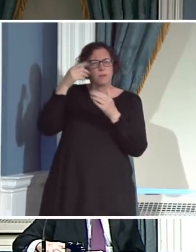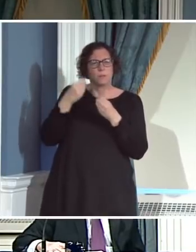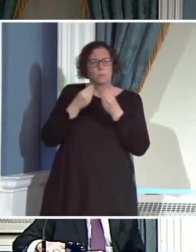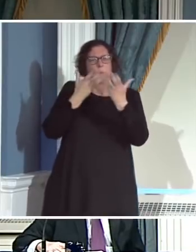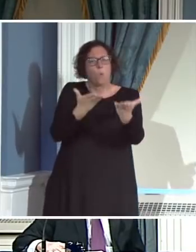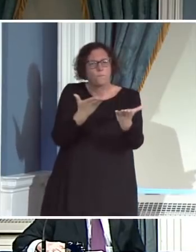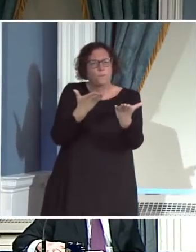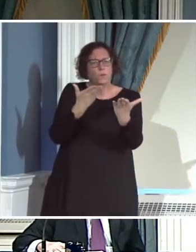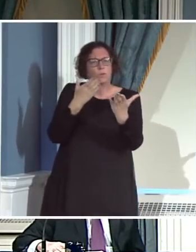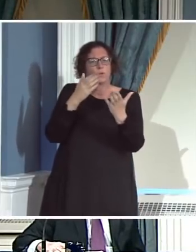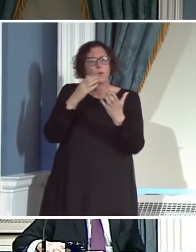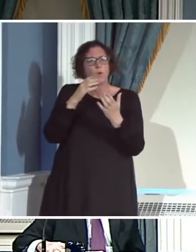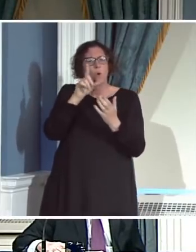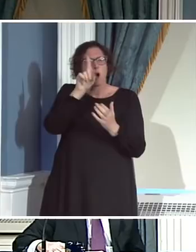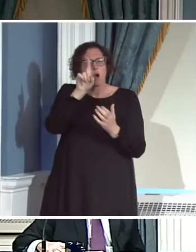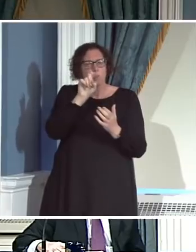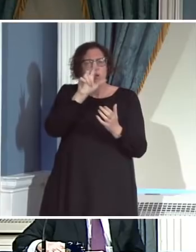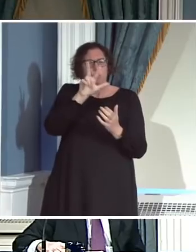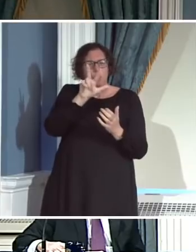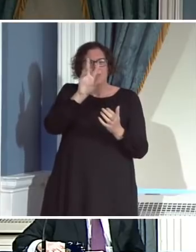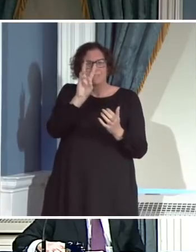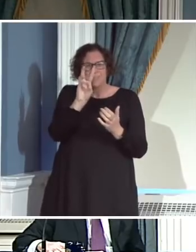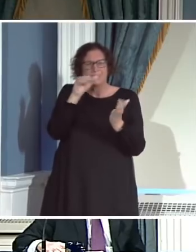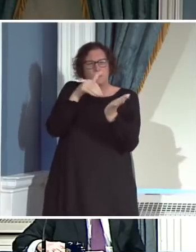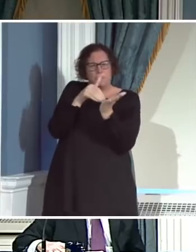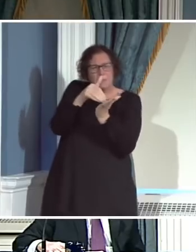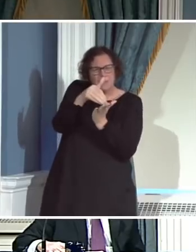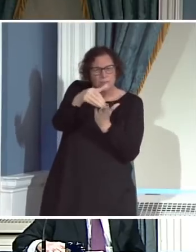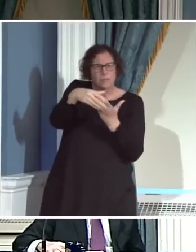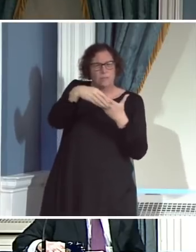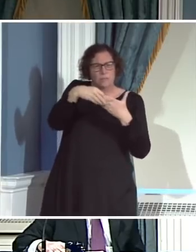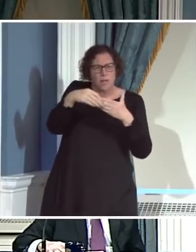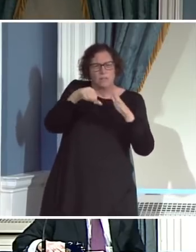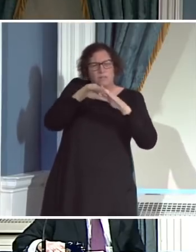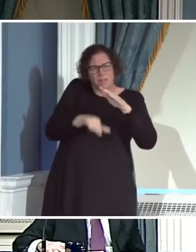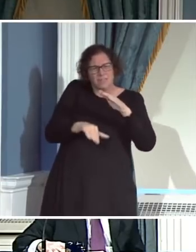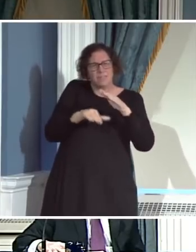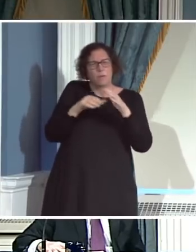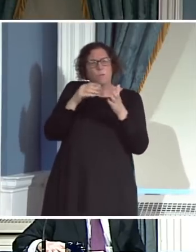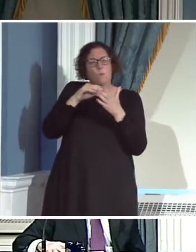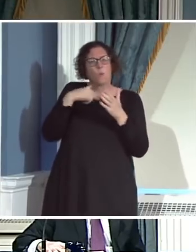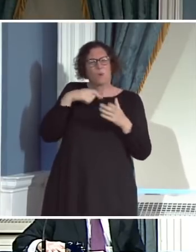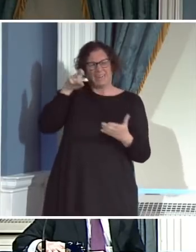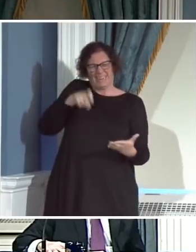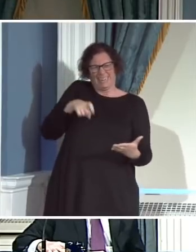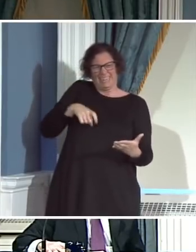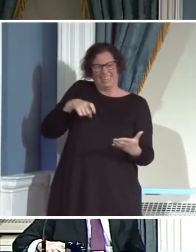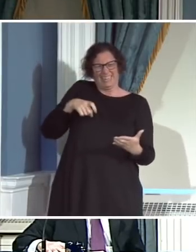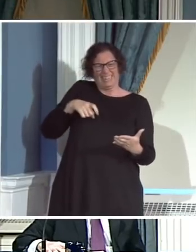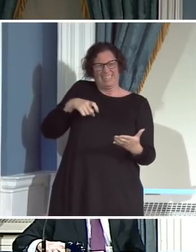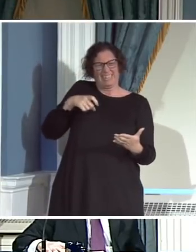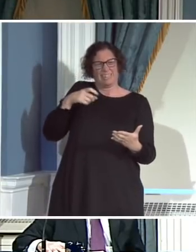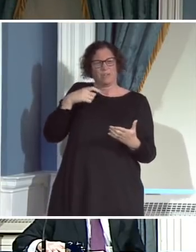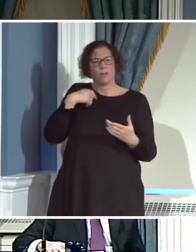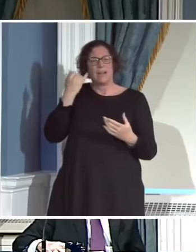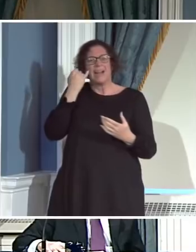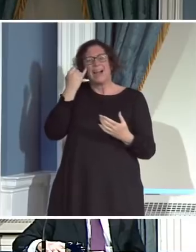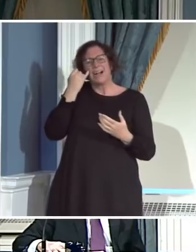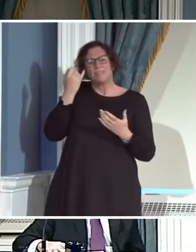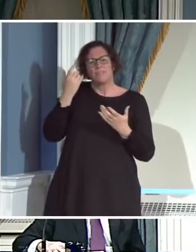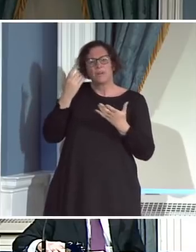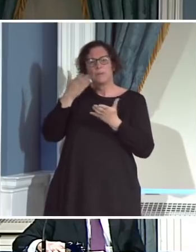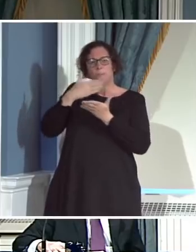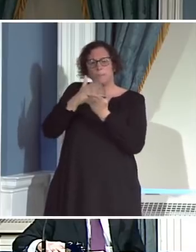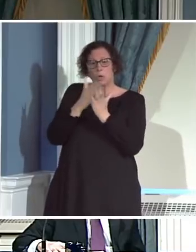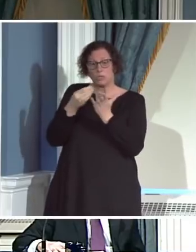what we needed. So what I'm wondering is this budget, if passed as is that going to, force